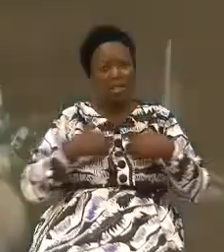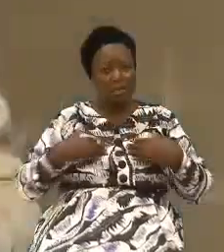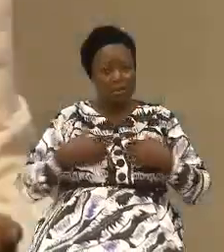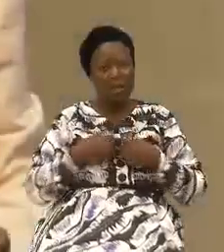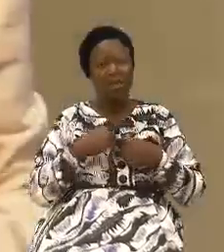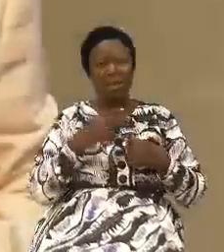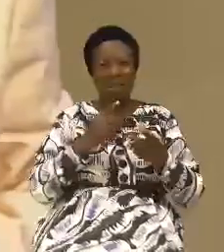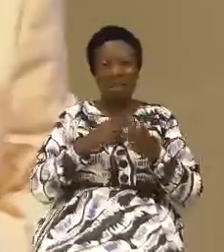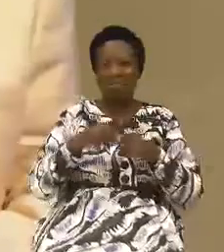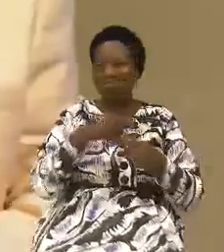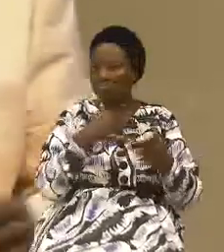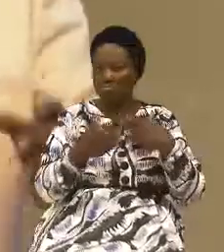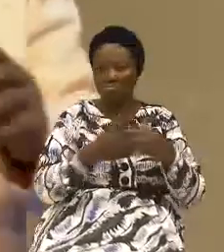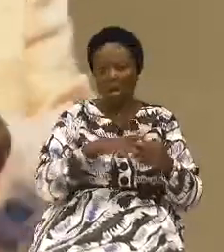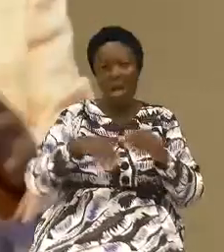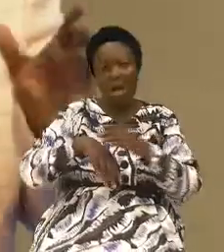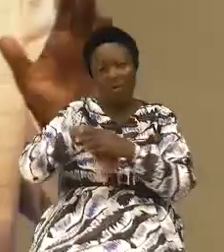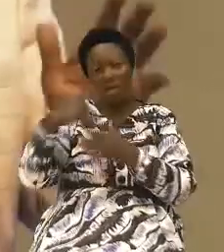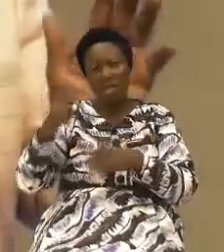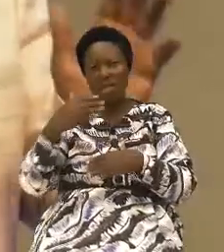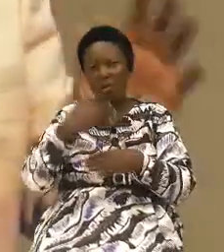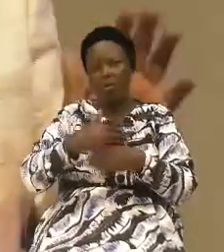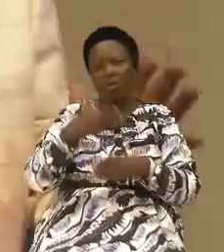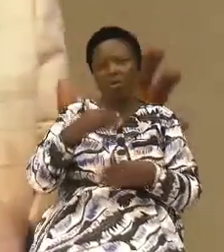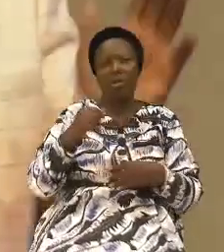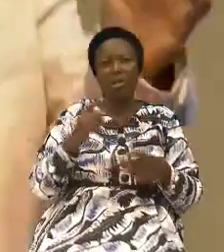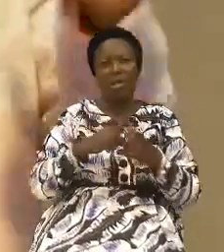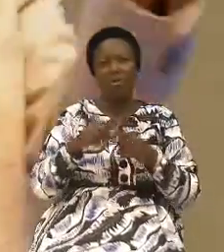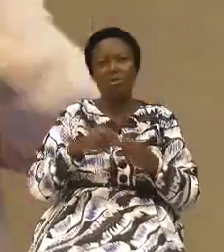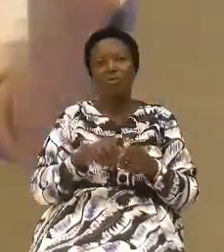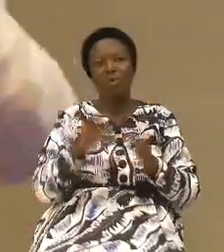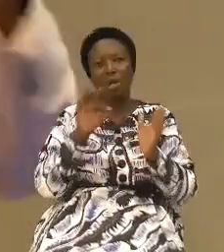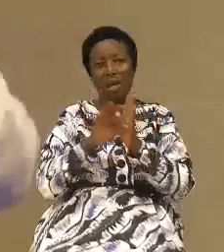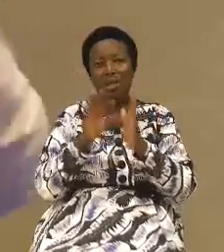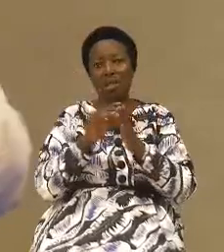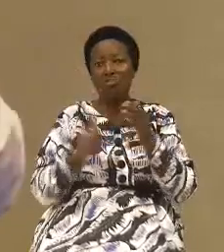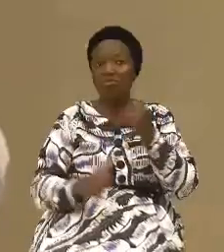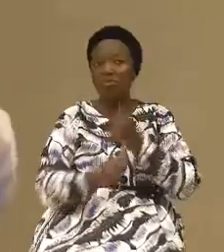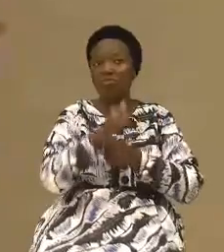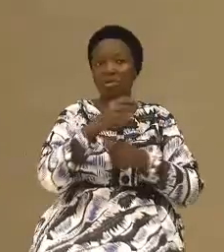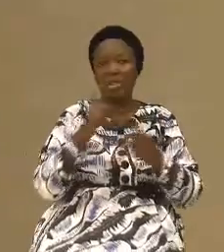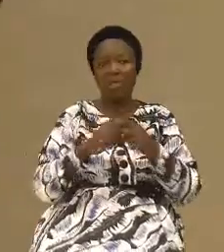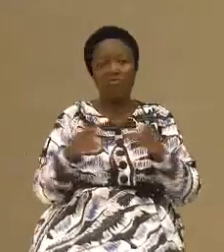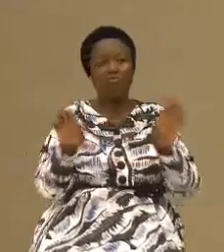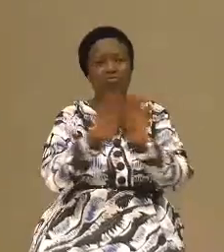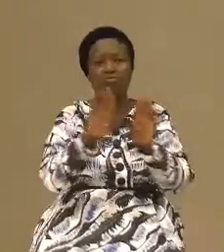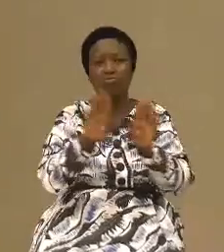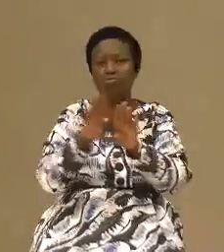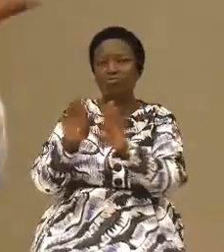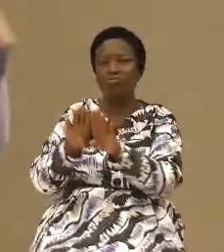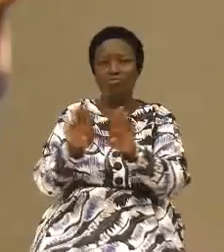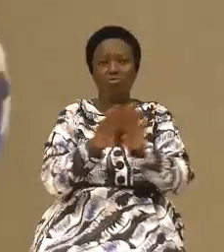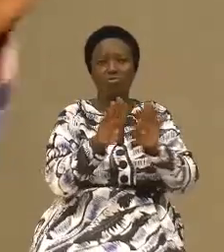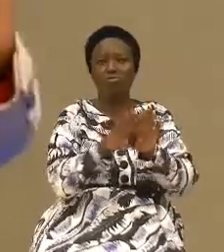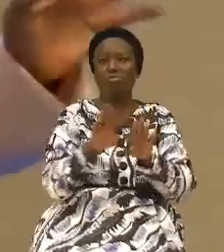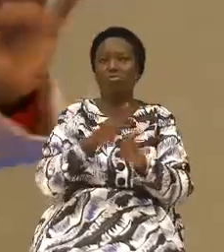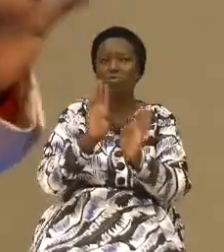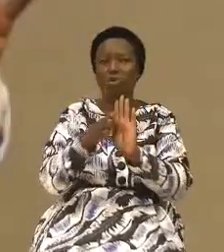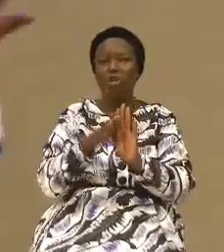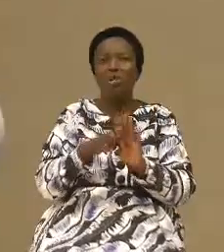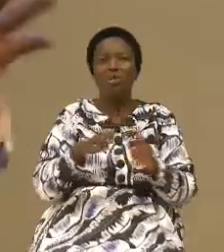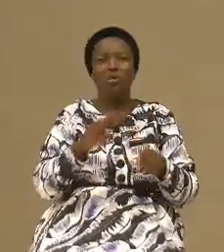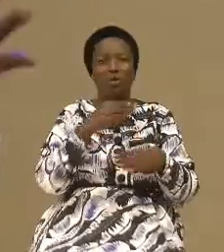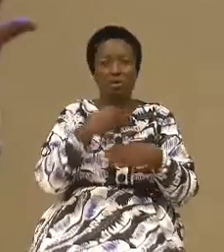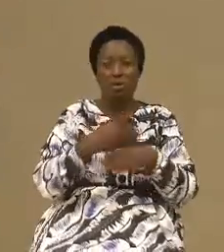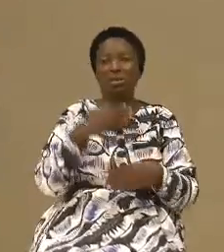whatever outside your window, when you count them dangerous, you close your window, you lock your window, you don't